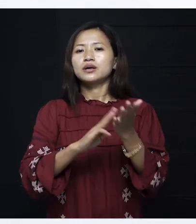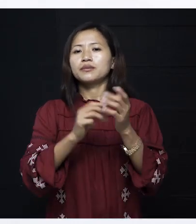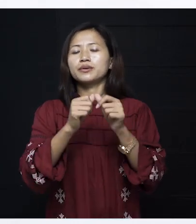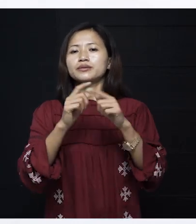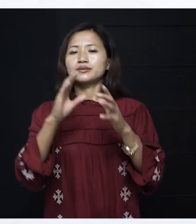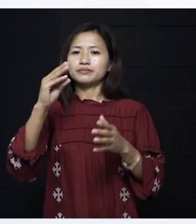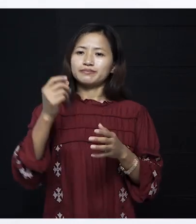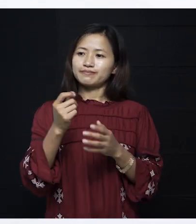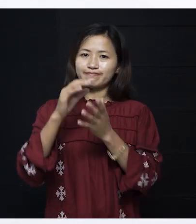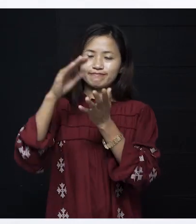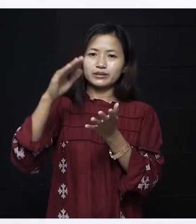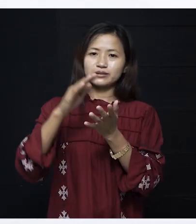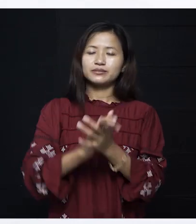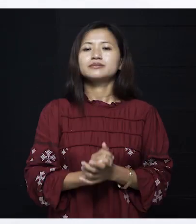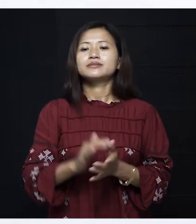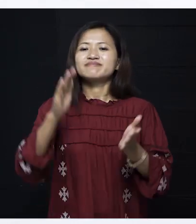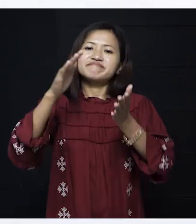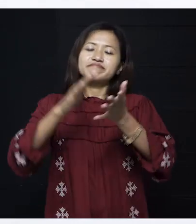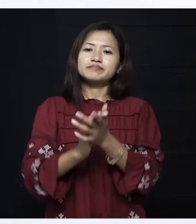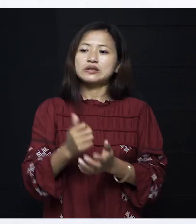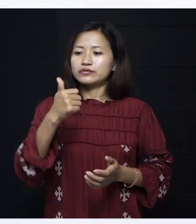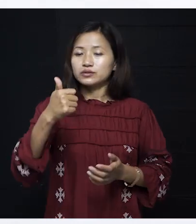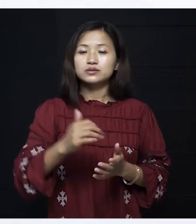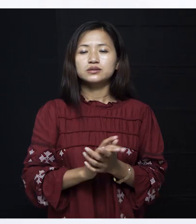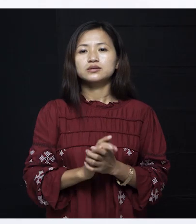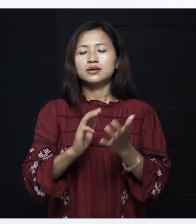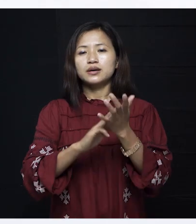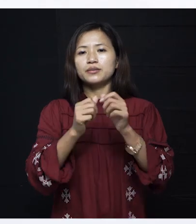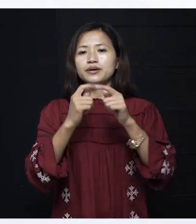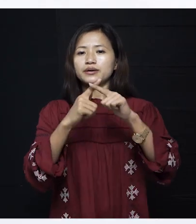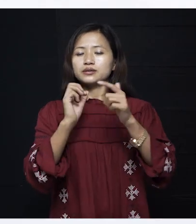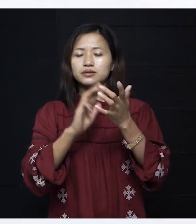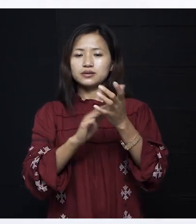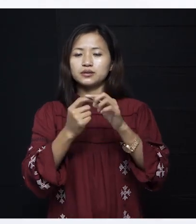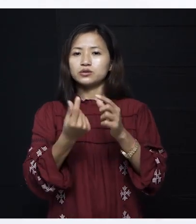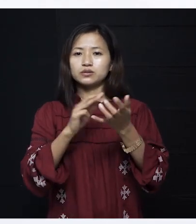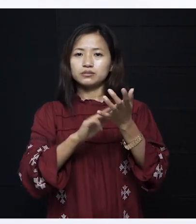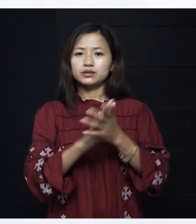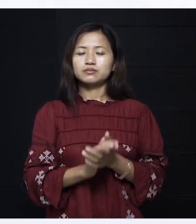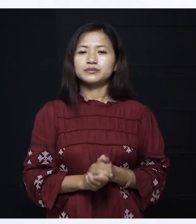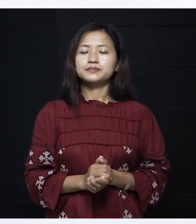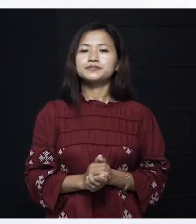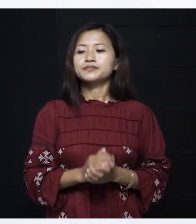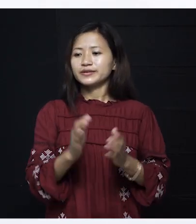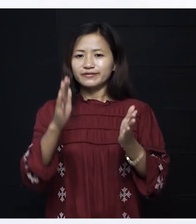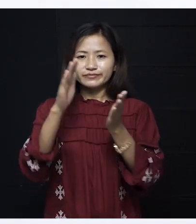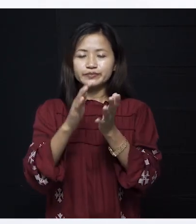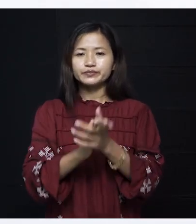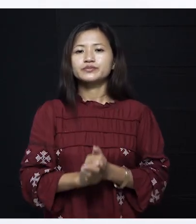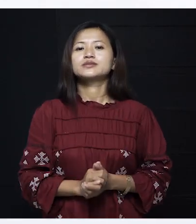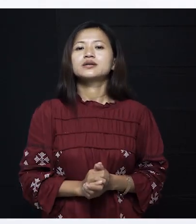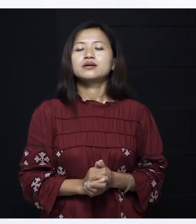maximum amount of goods. Got it? Optimum population means this refers to the size